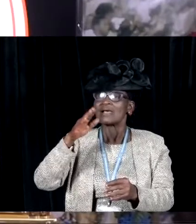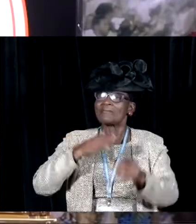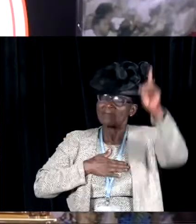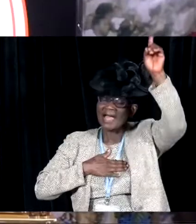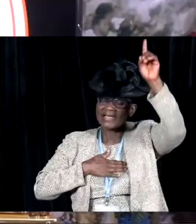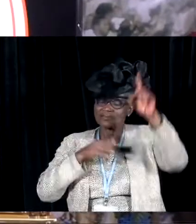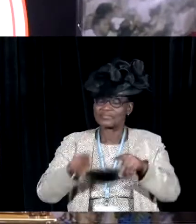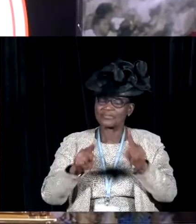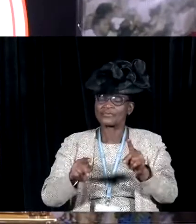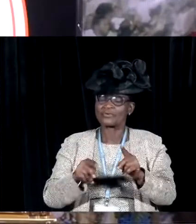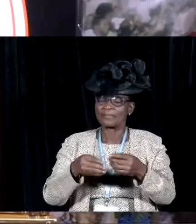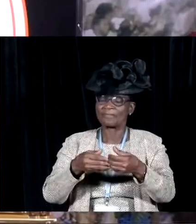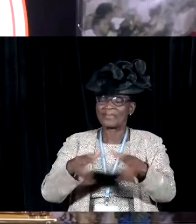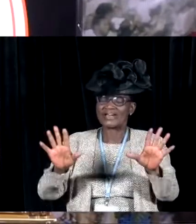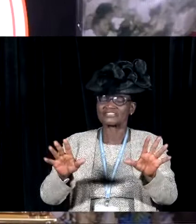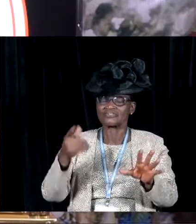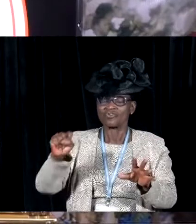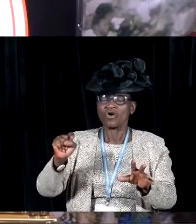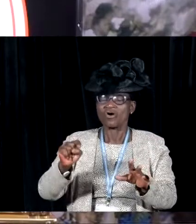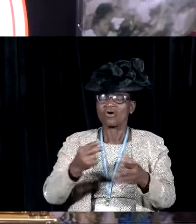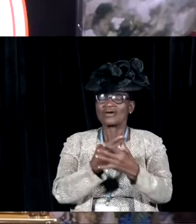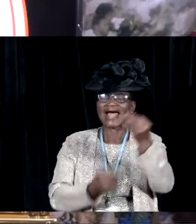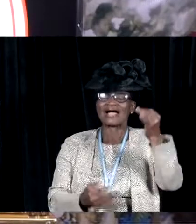perish for lack of knowledge.